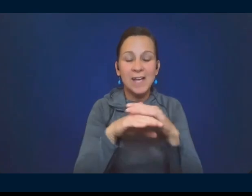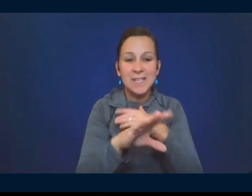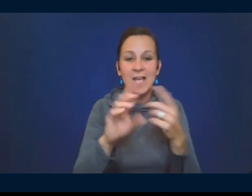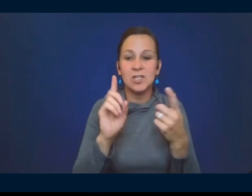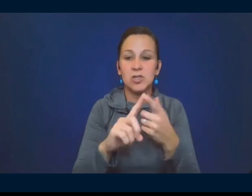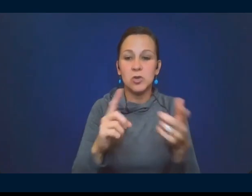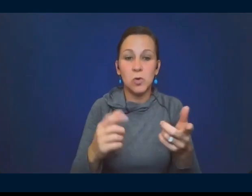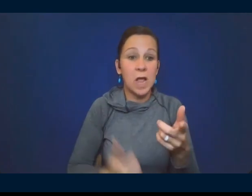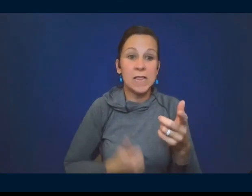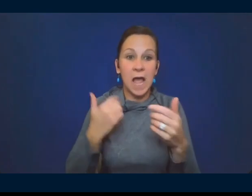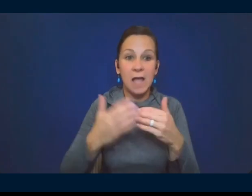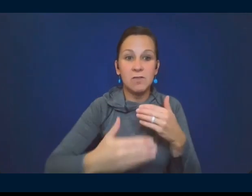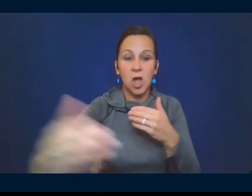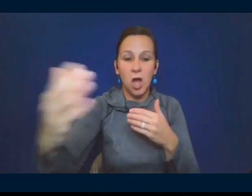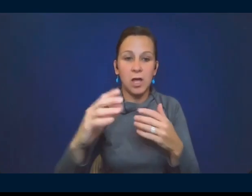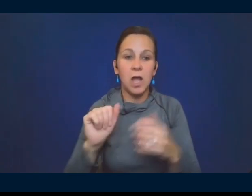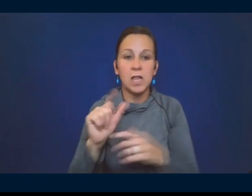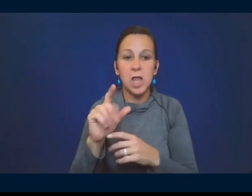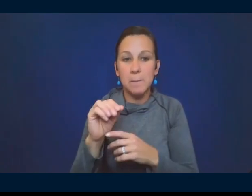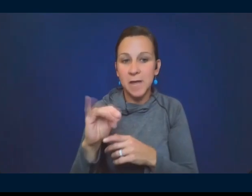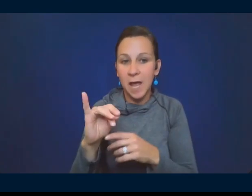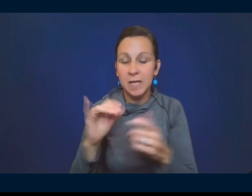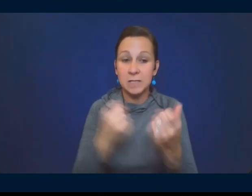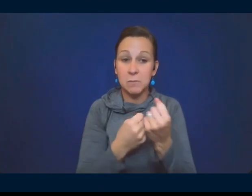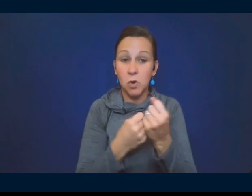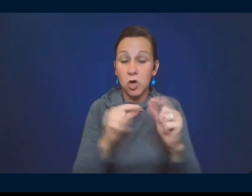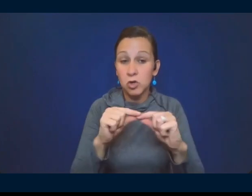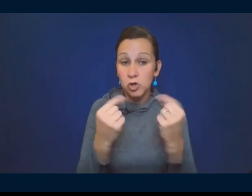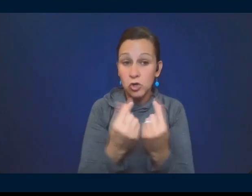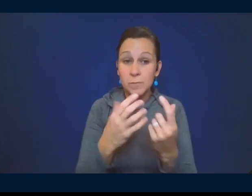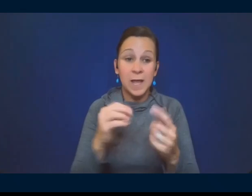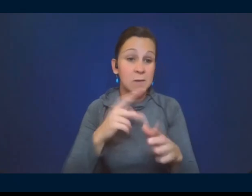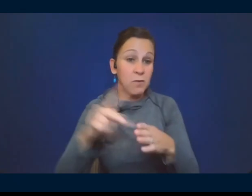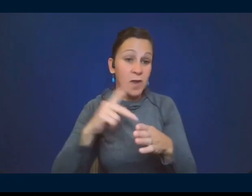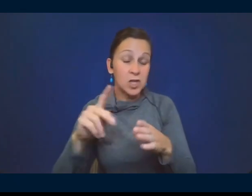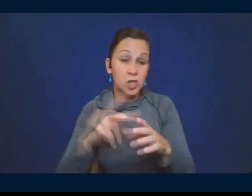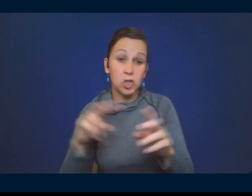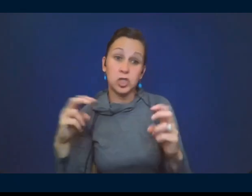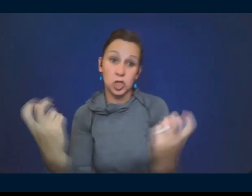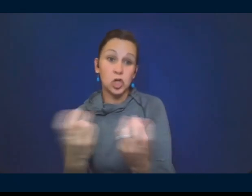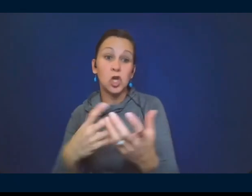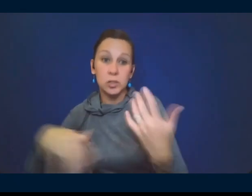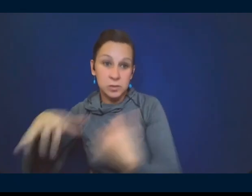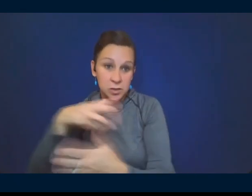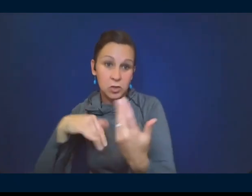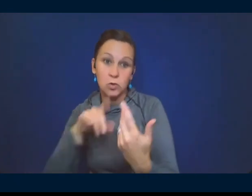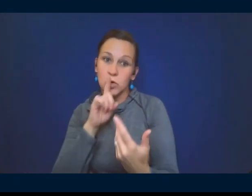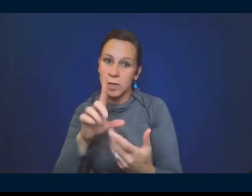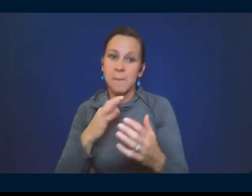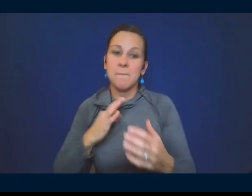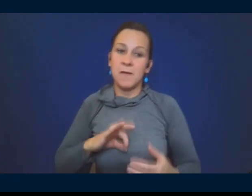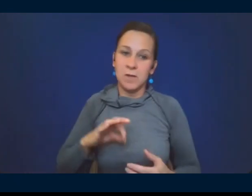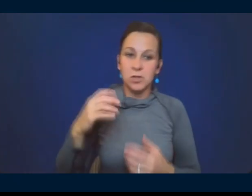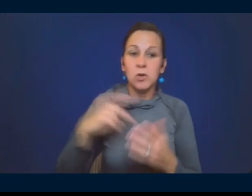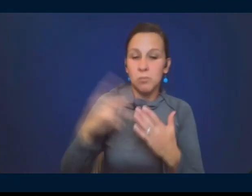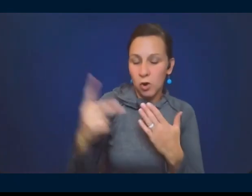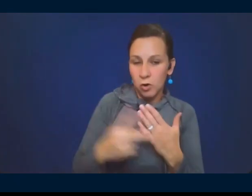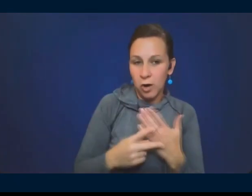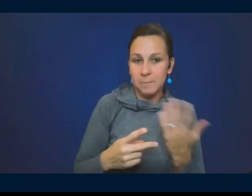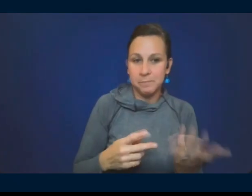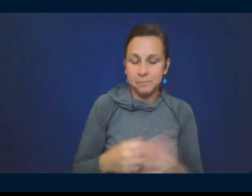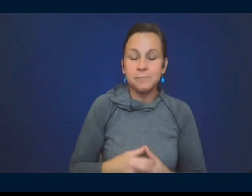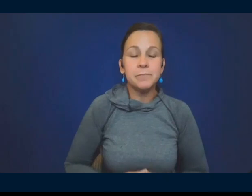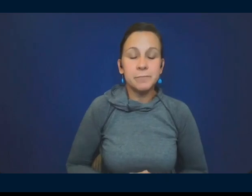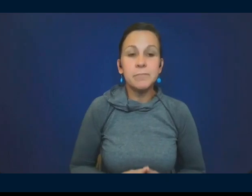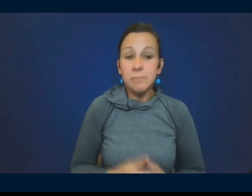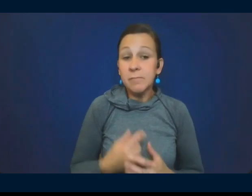lifelong alumni support groups and professional circles. So it really is a beneficial program. And I think that it's